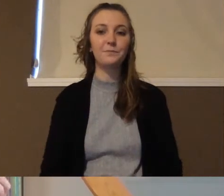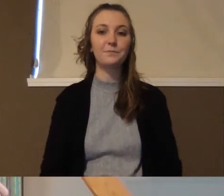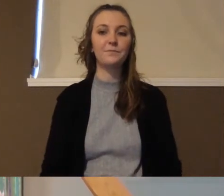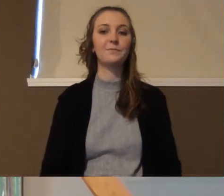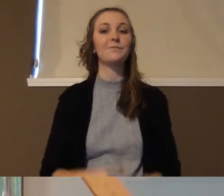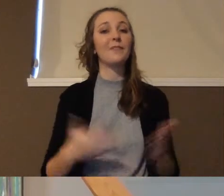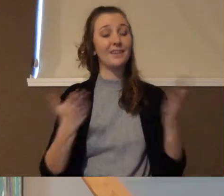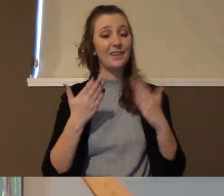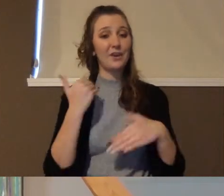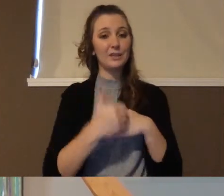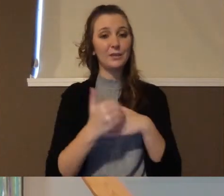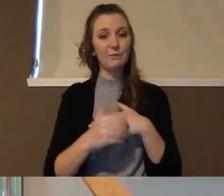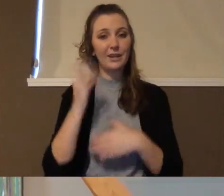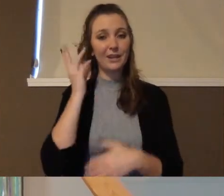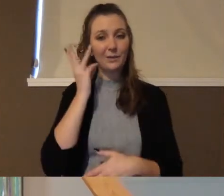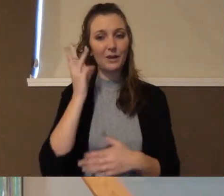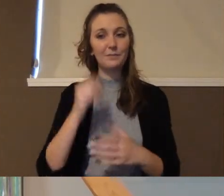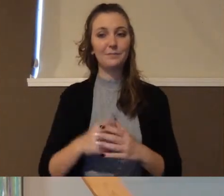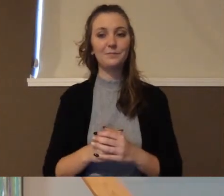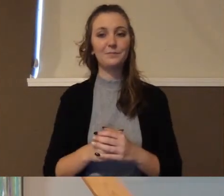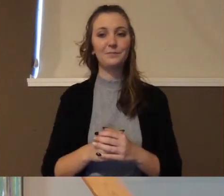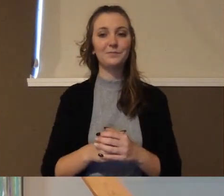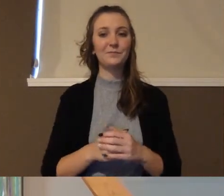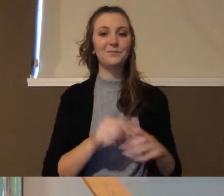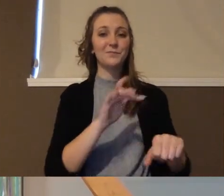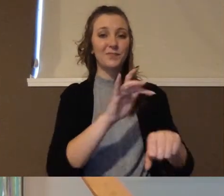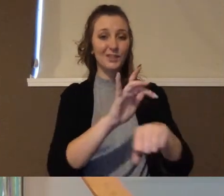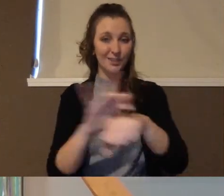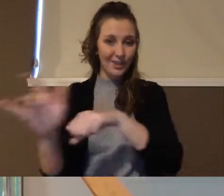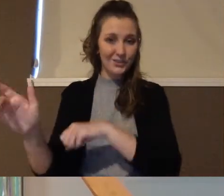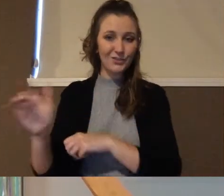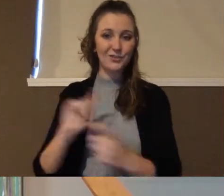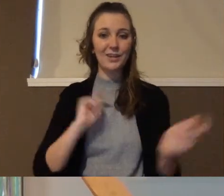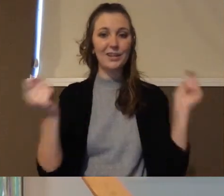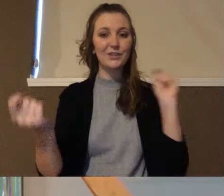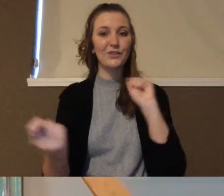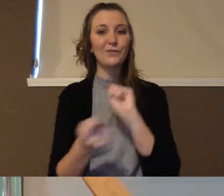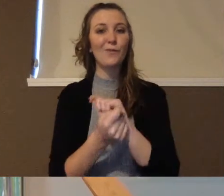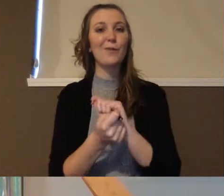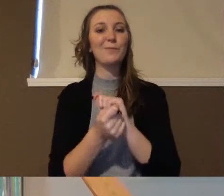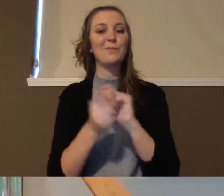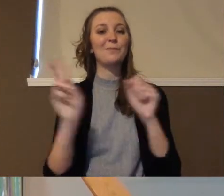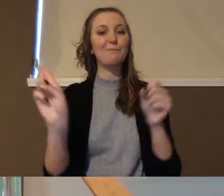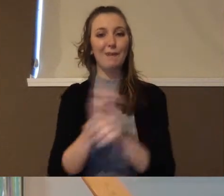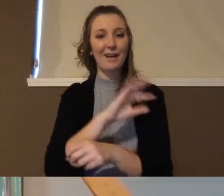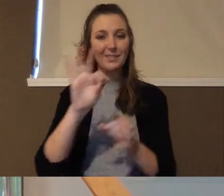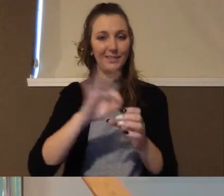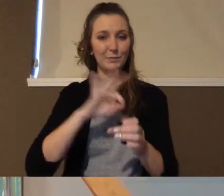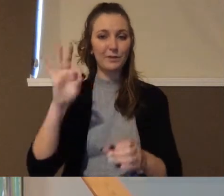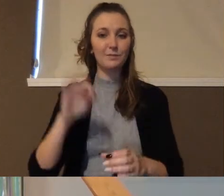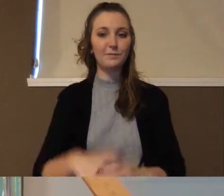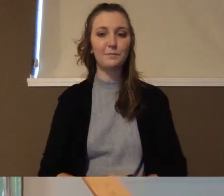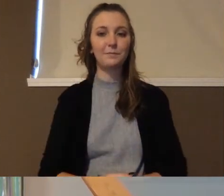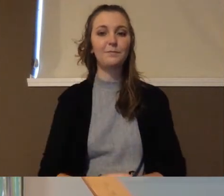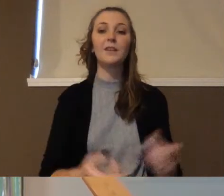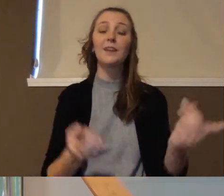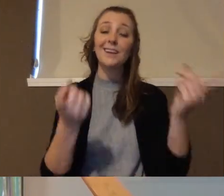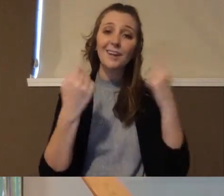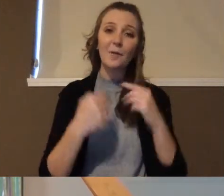Here is bread and wine, touched and transformed by the Spirit.